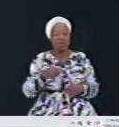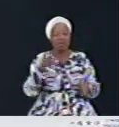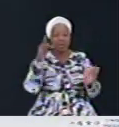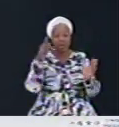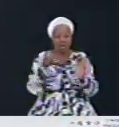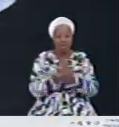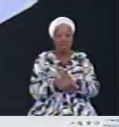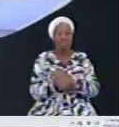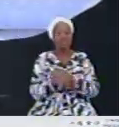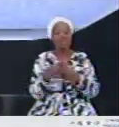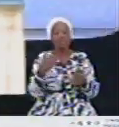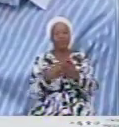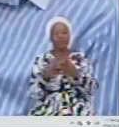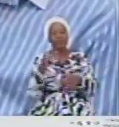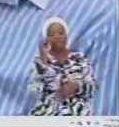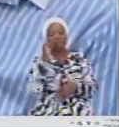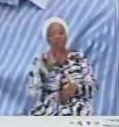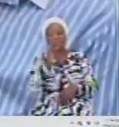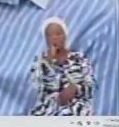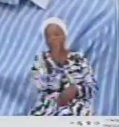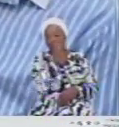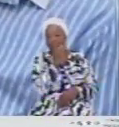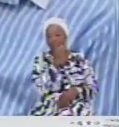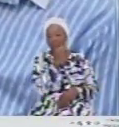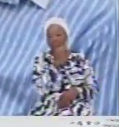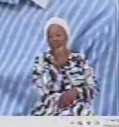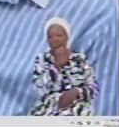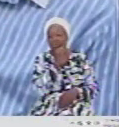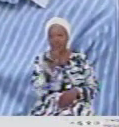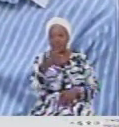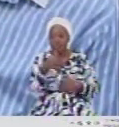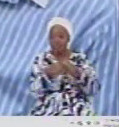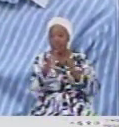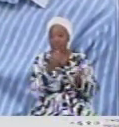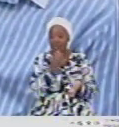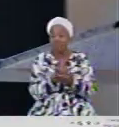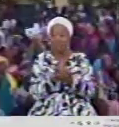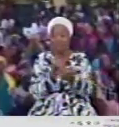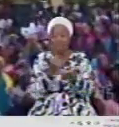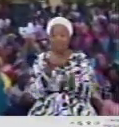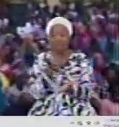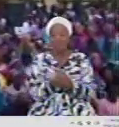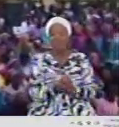meeting before Israel. You lost your amen.